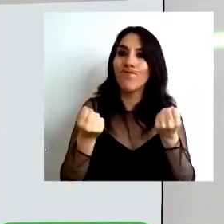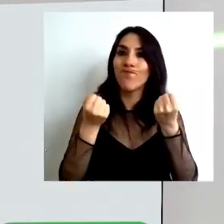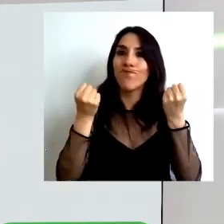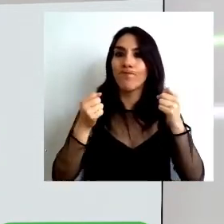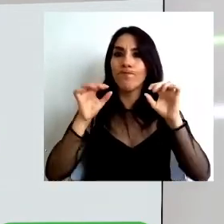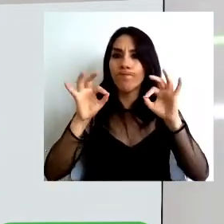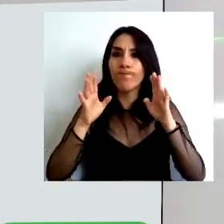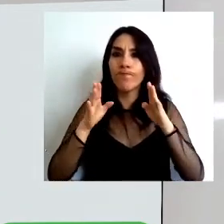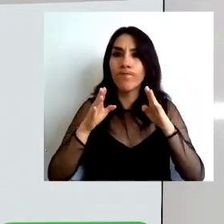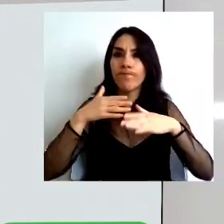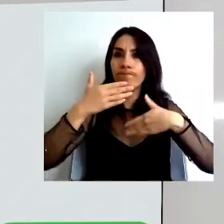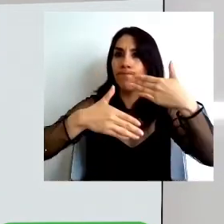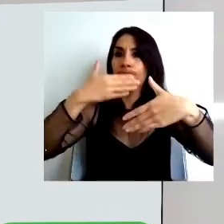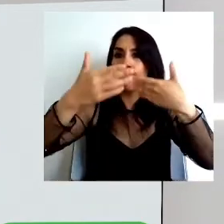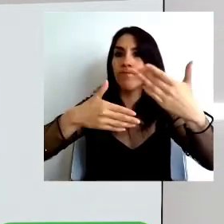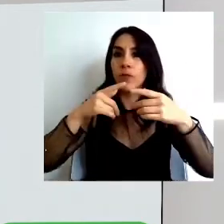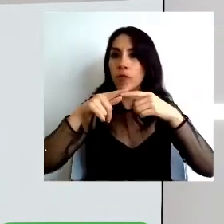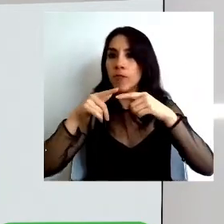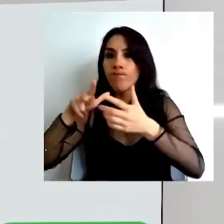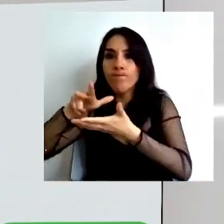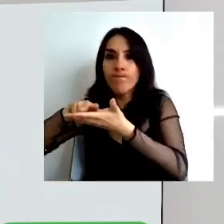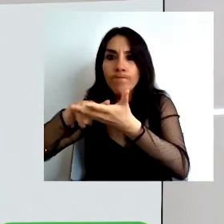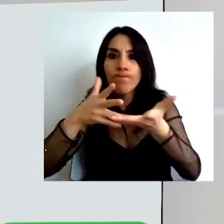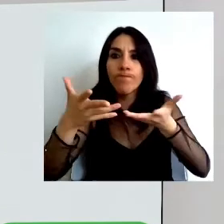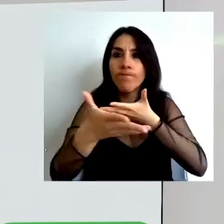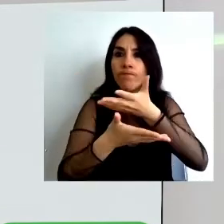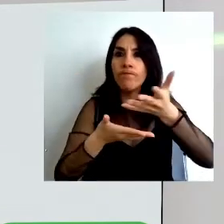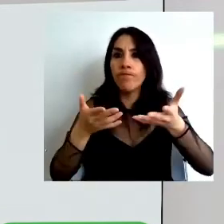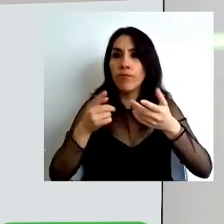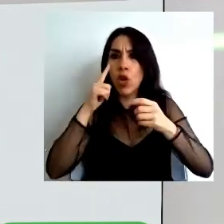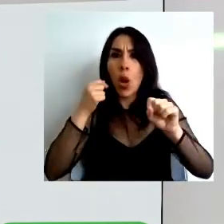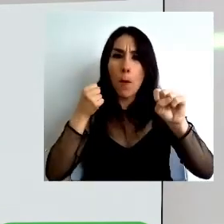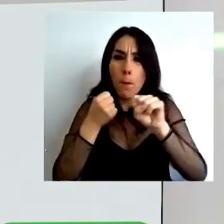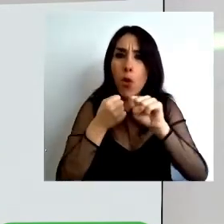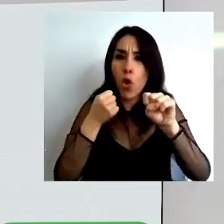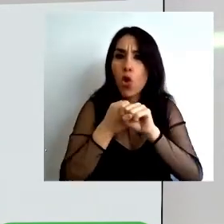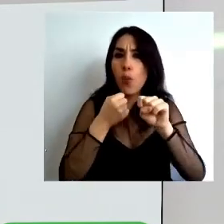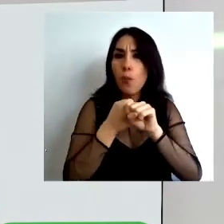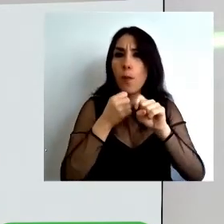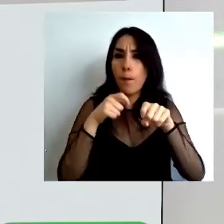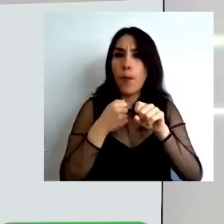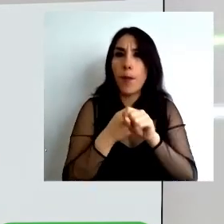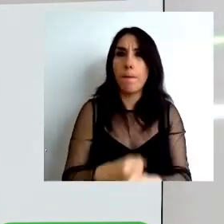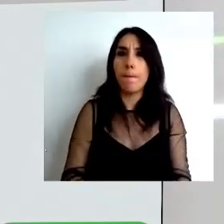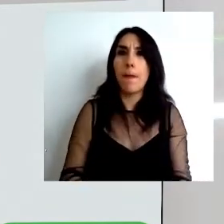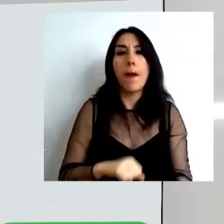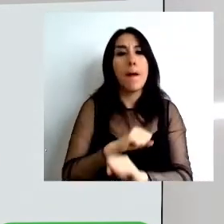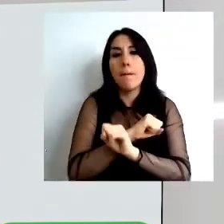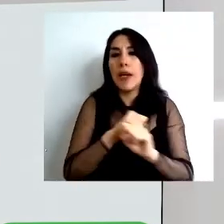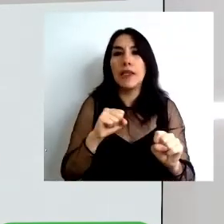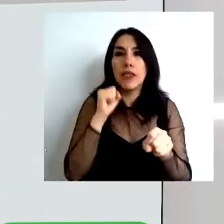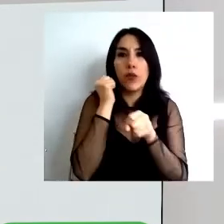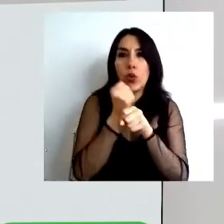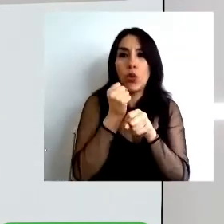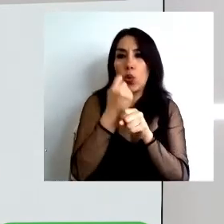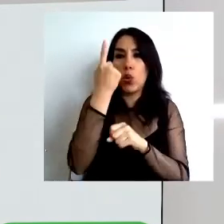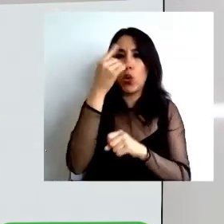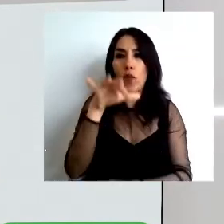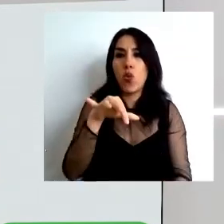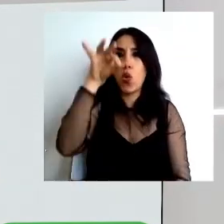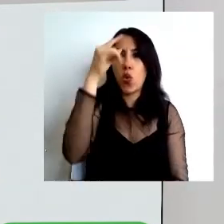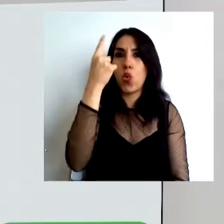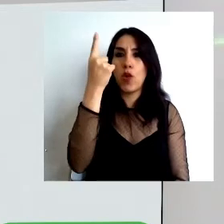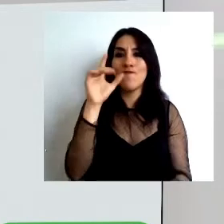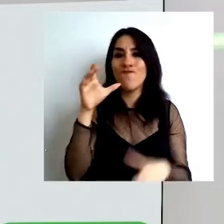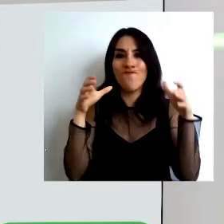own organizations, even though it might be important as well. This requires often to open up and